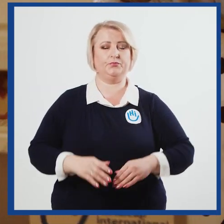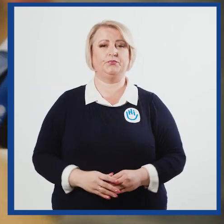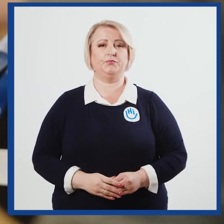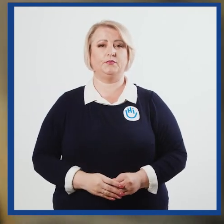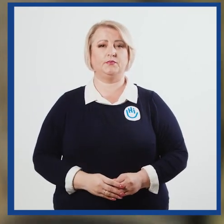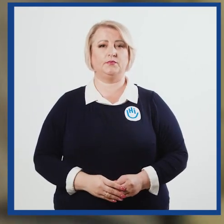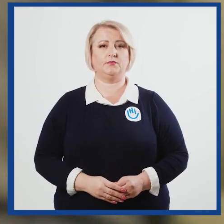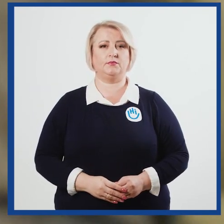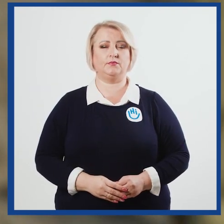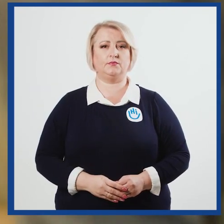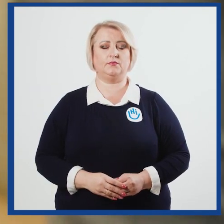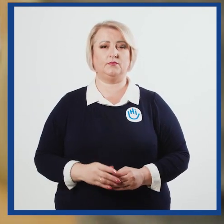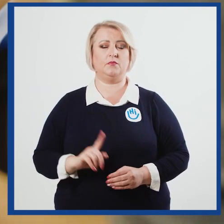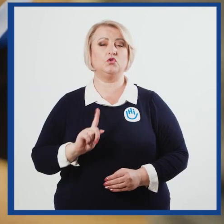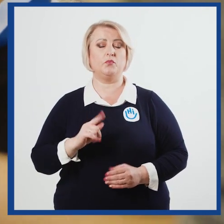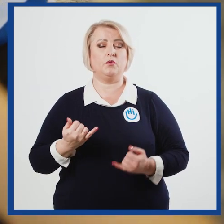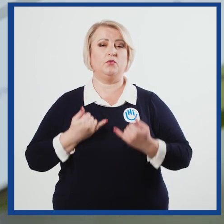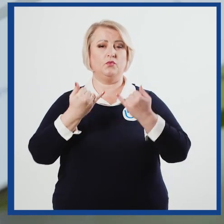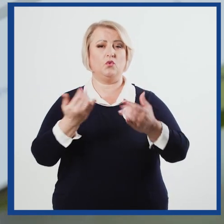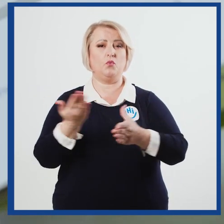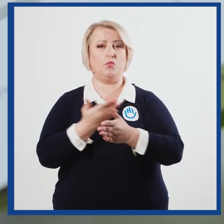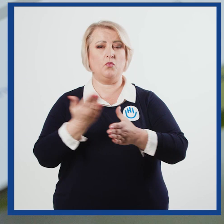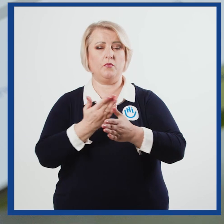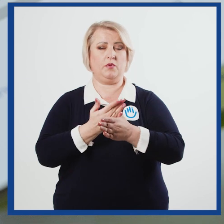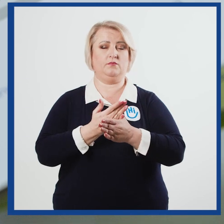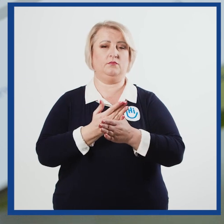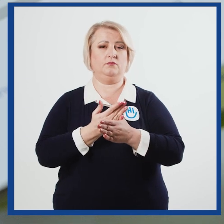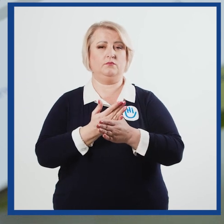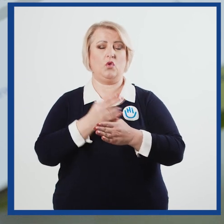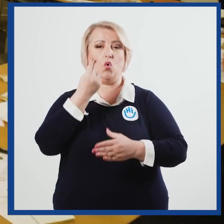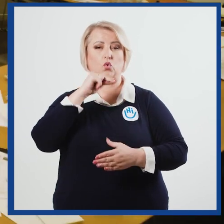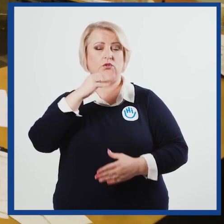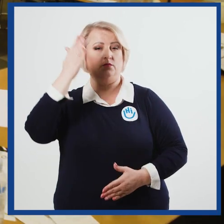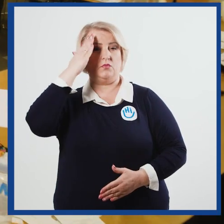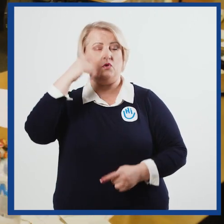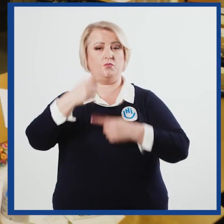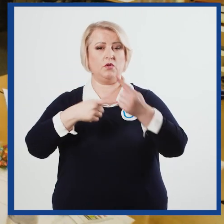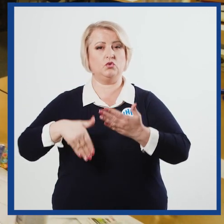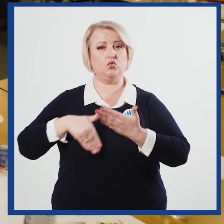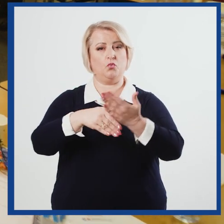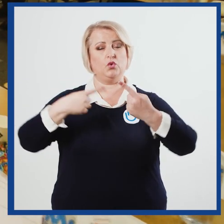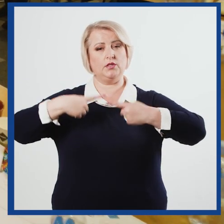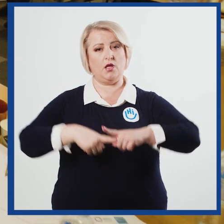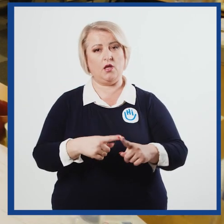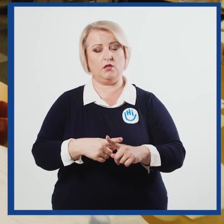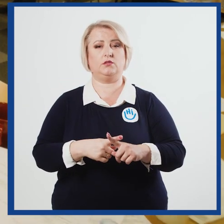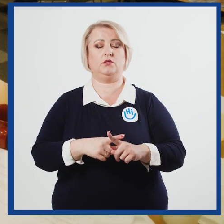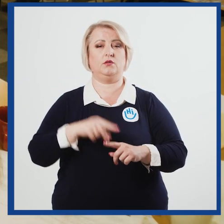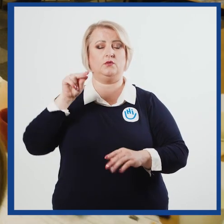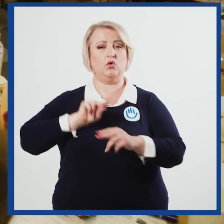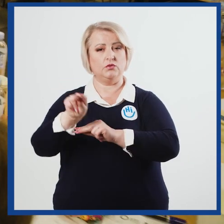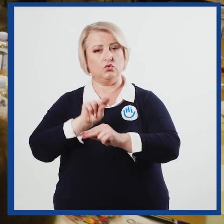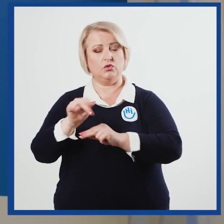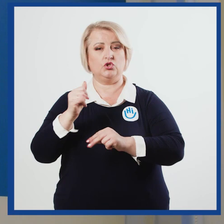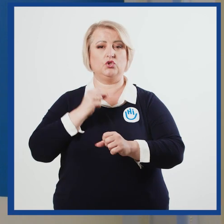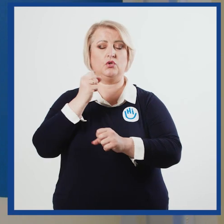and employment, to provide capacity building intervention through trainings,